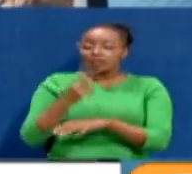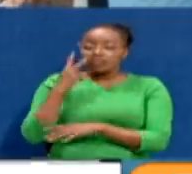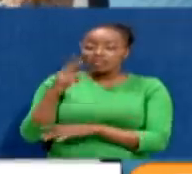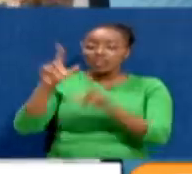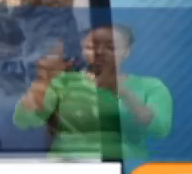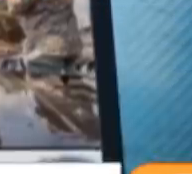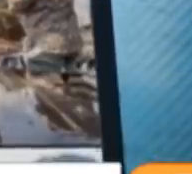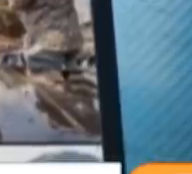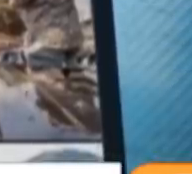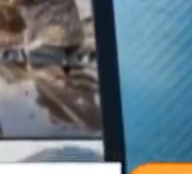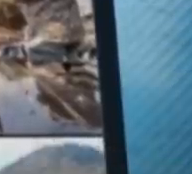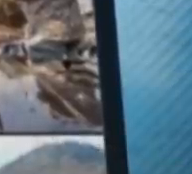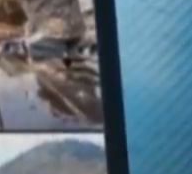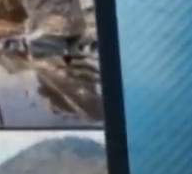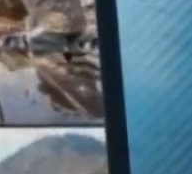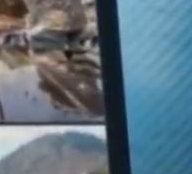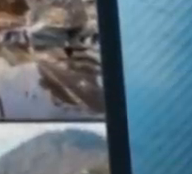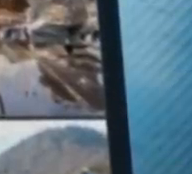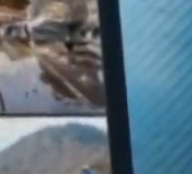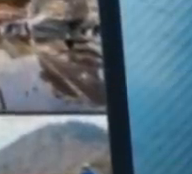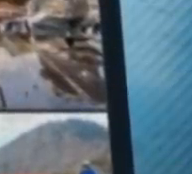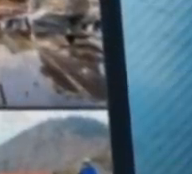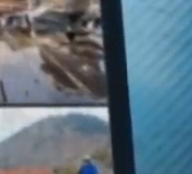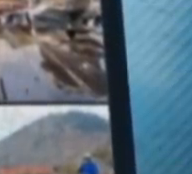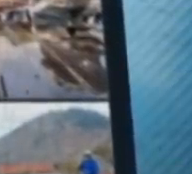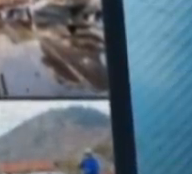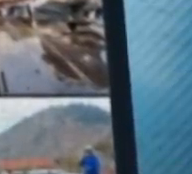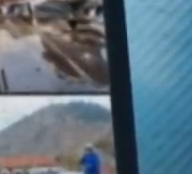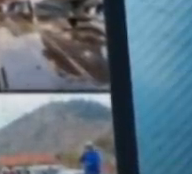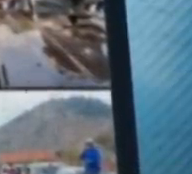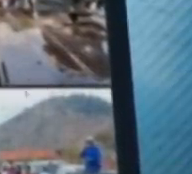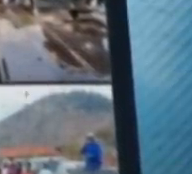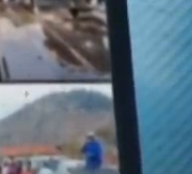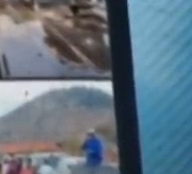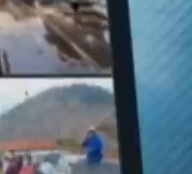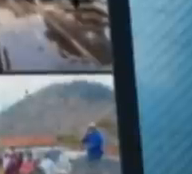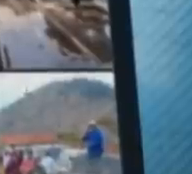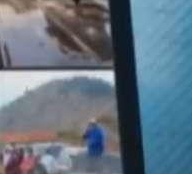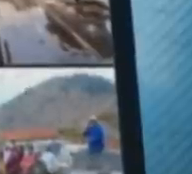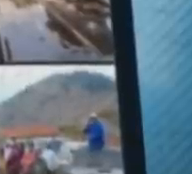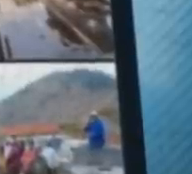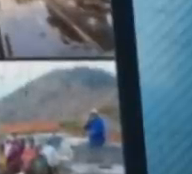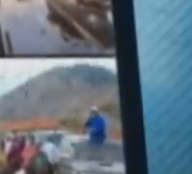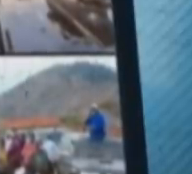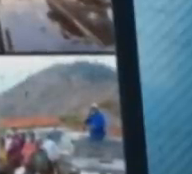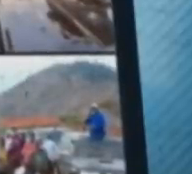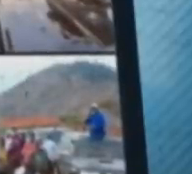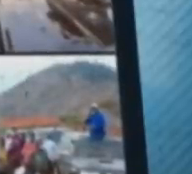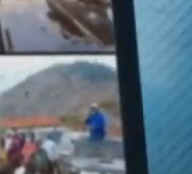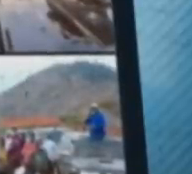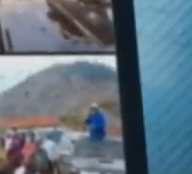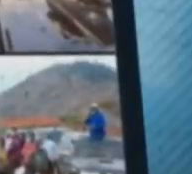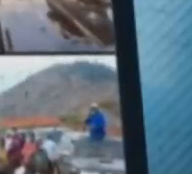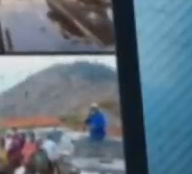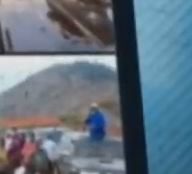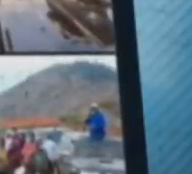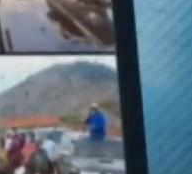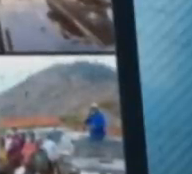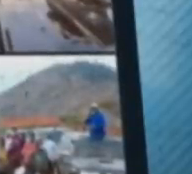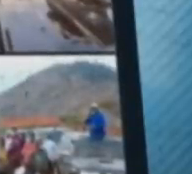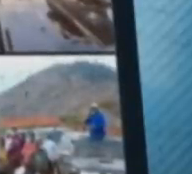pictures. He said, naona hizi COVID rules ni kama ni za kunishikanisha tu. Hata sisikii vibaya. And he posted pictures